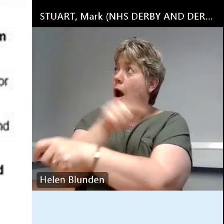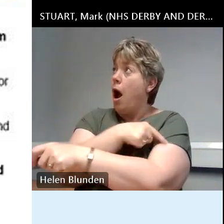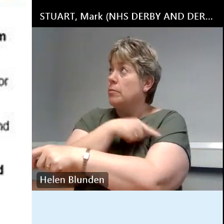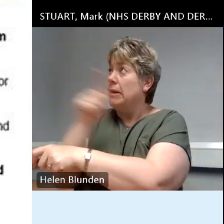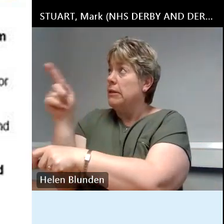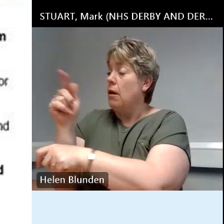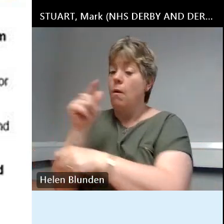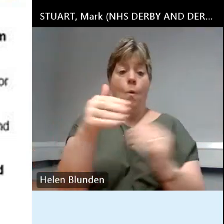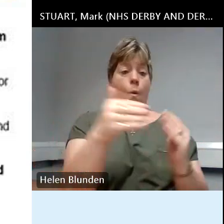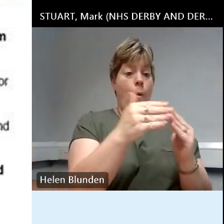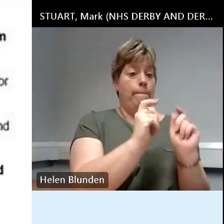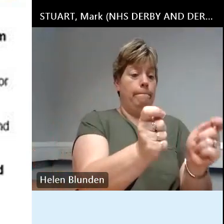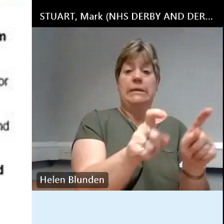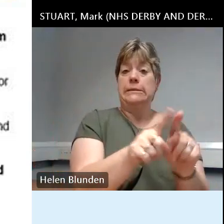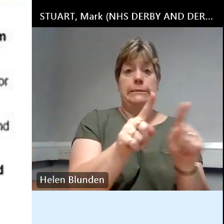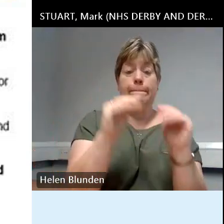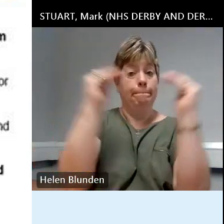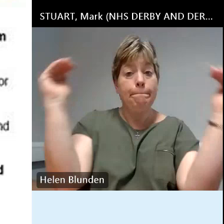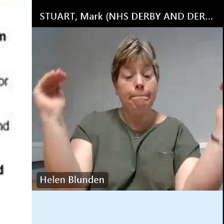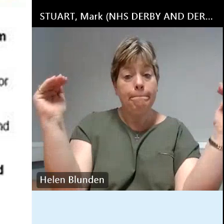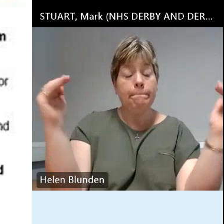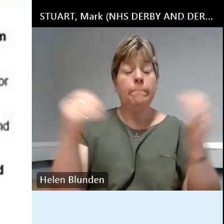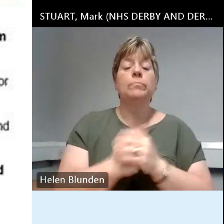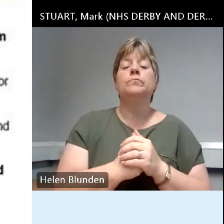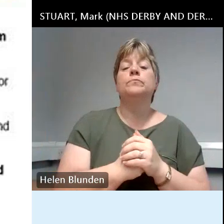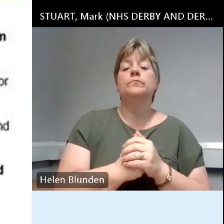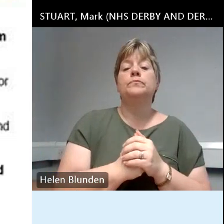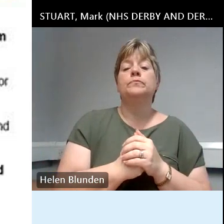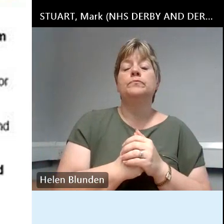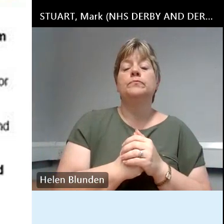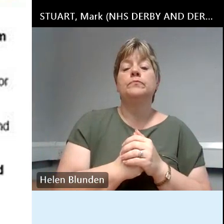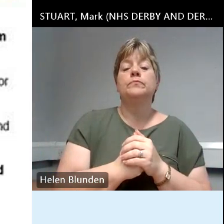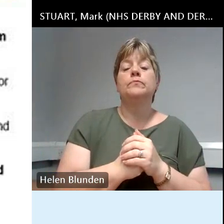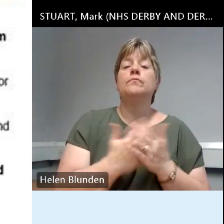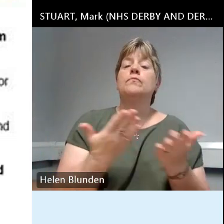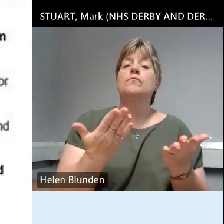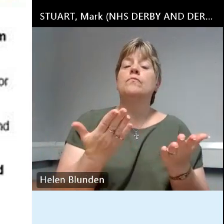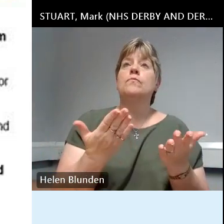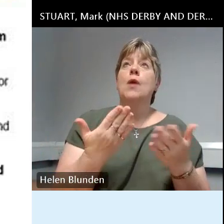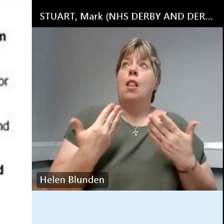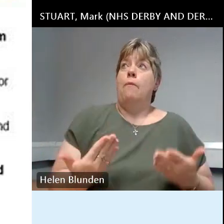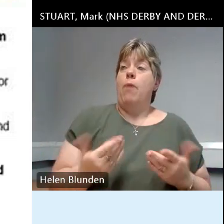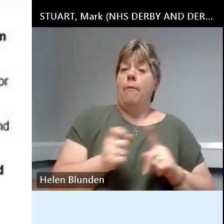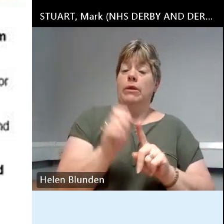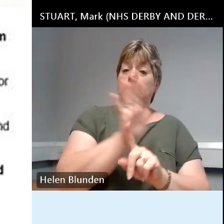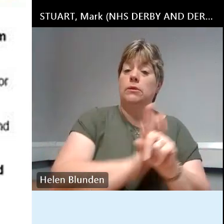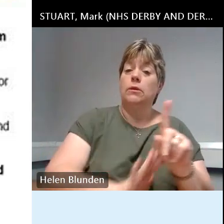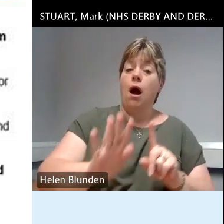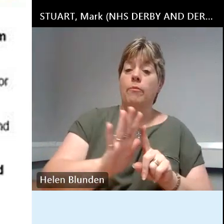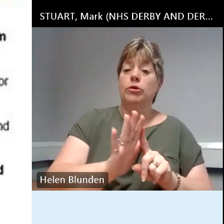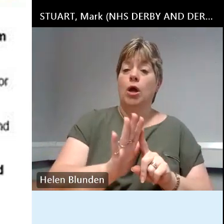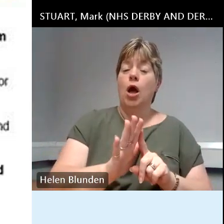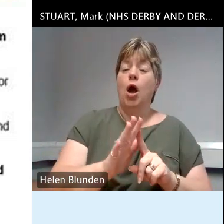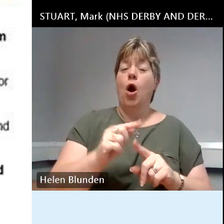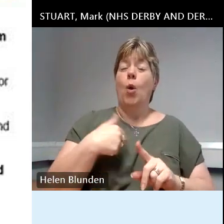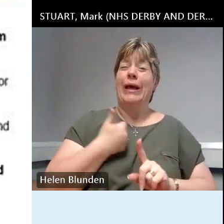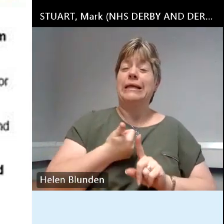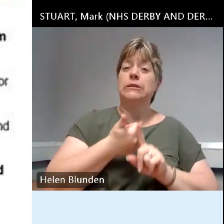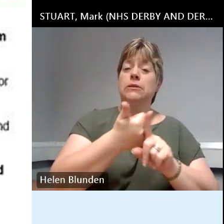you would if you were in hospital. Um, Predominantly in Derbyshire at the moment, we support